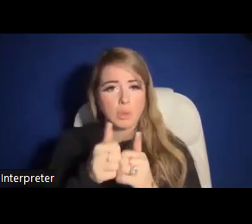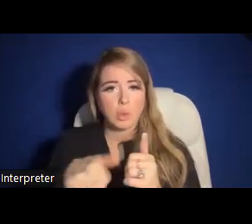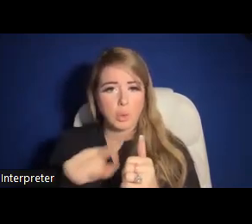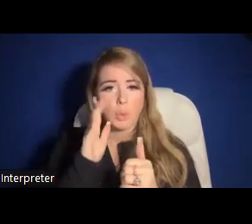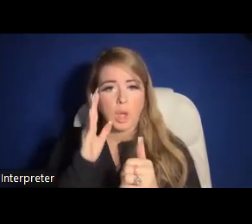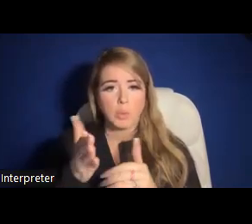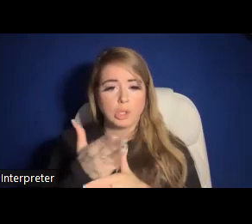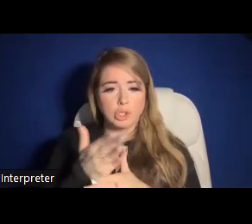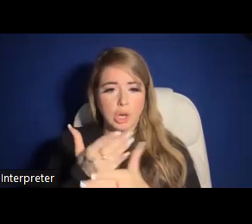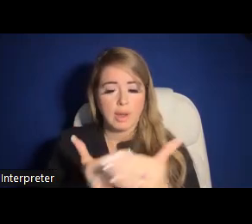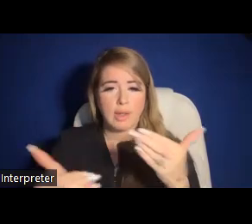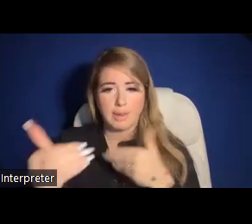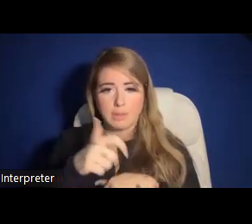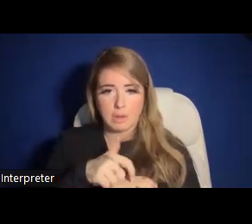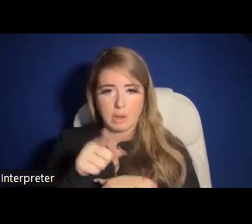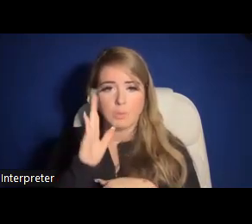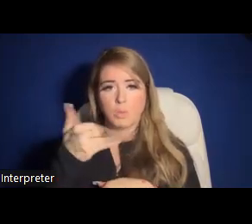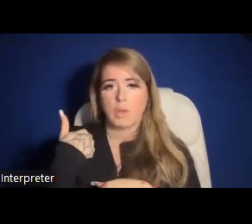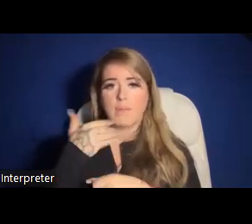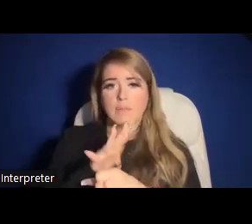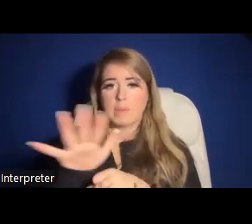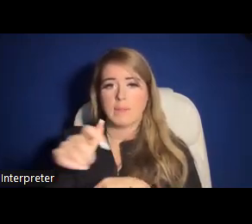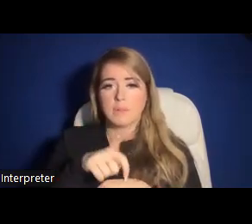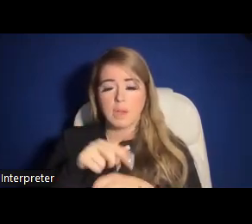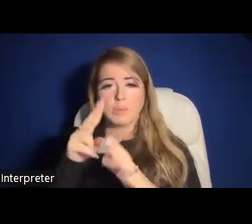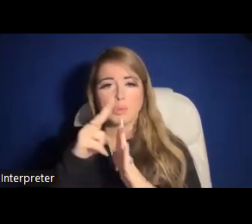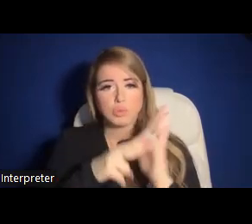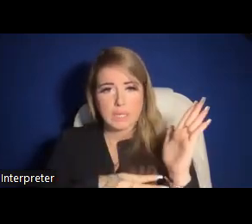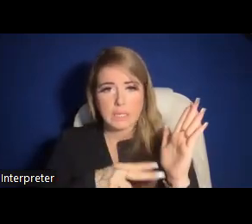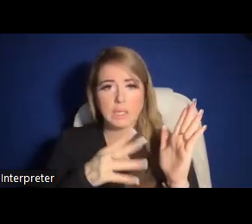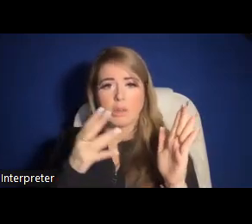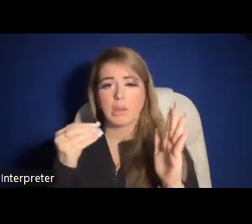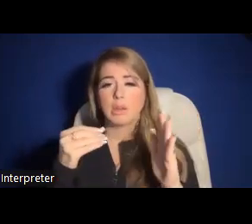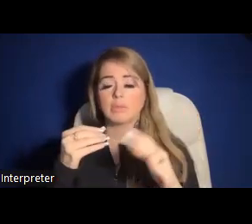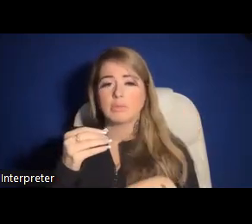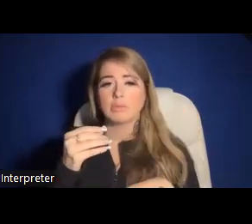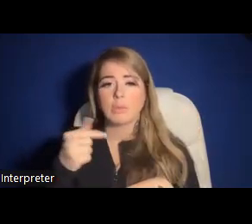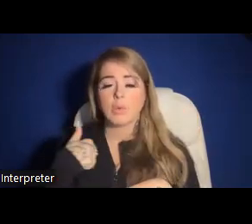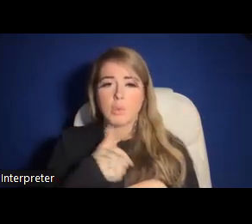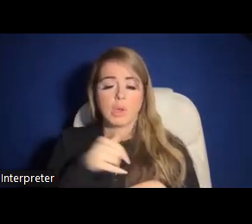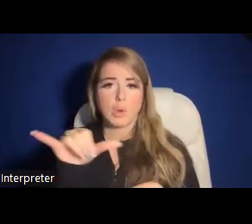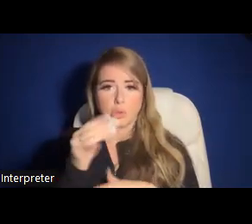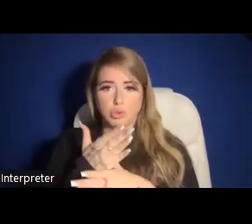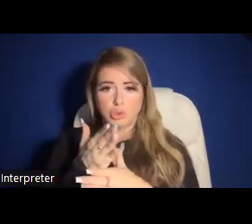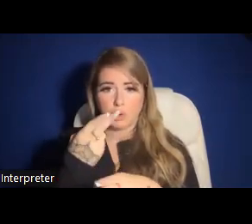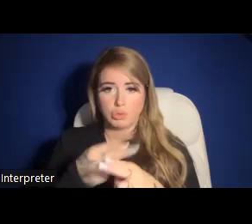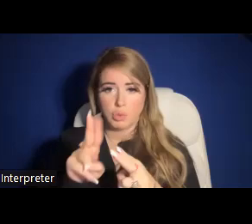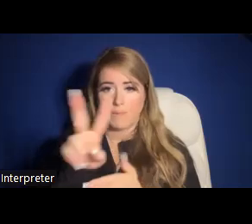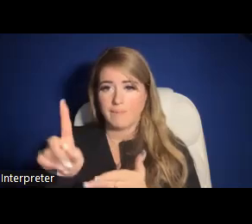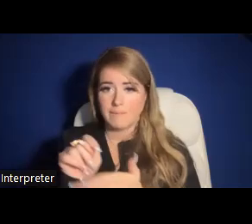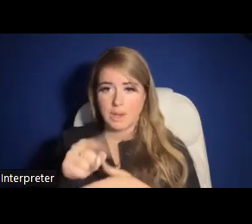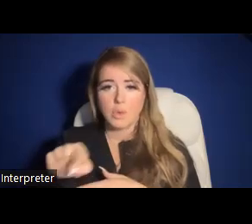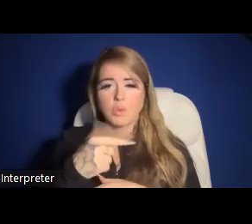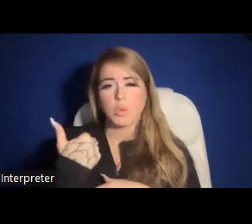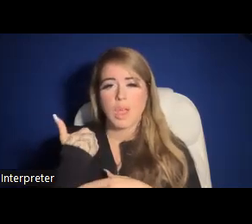share it with you ahead of time so you have time to read it. This time we shared a short video, so you'd have a little bit